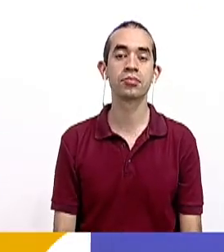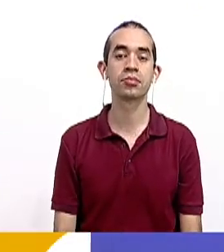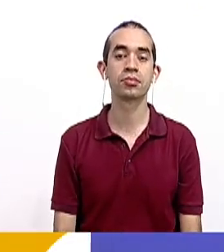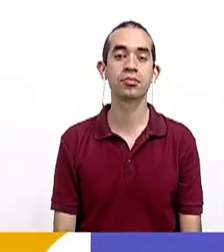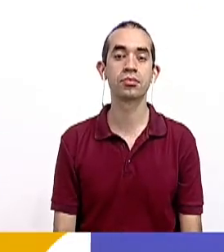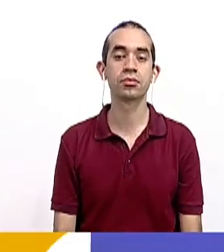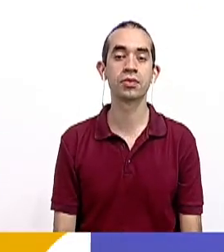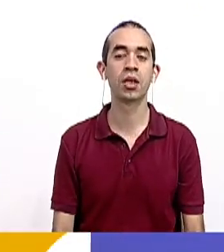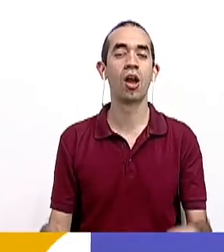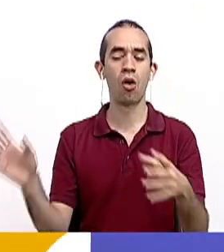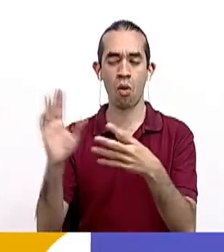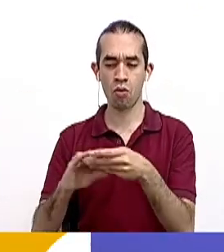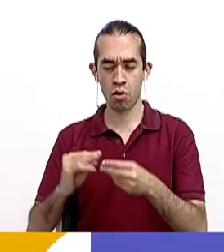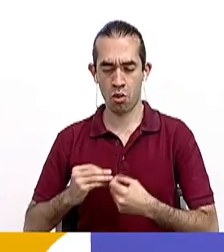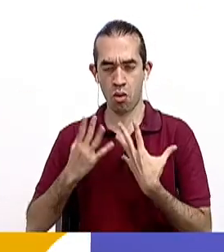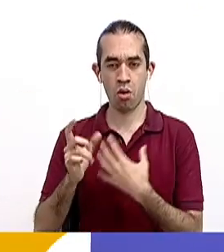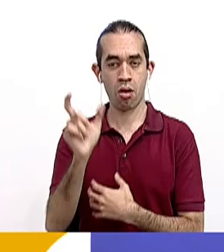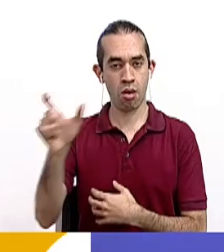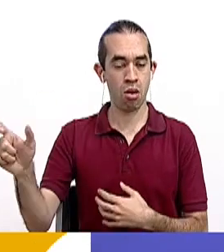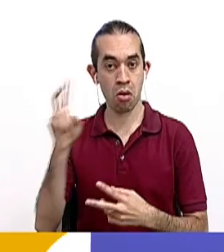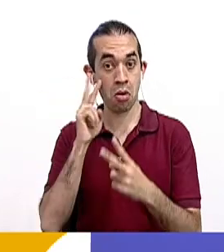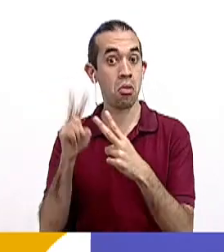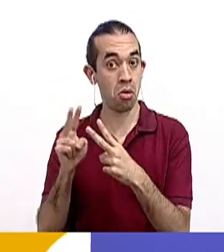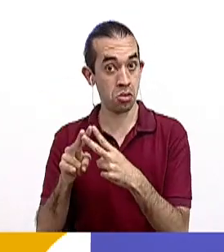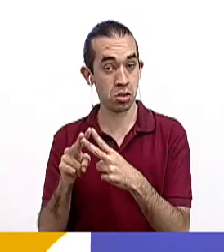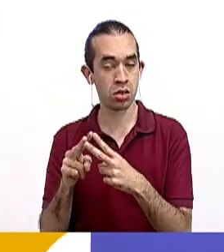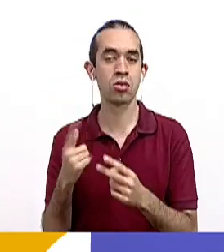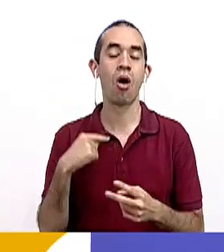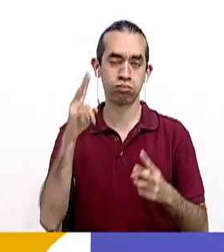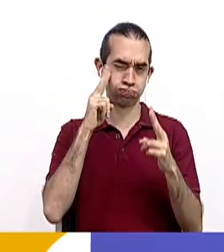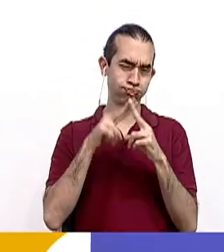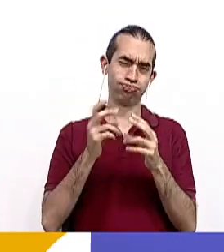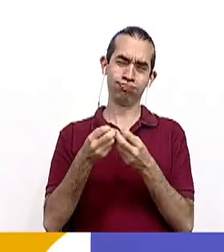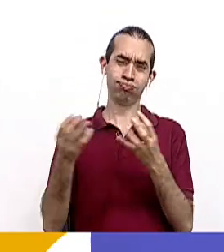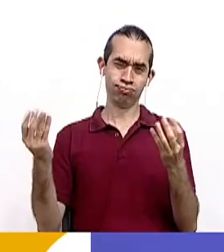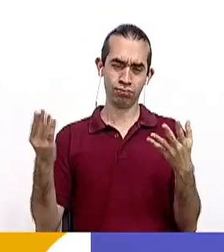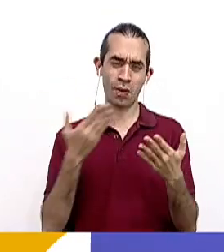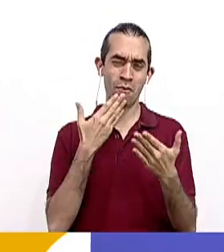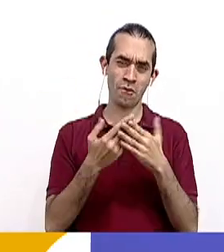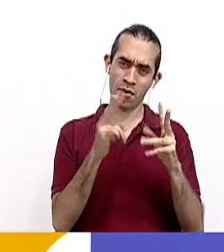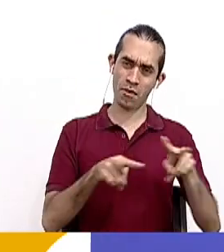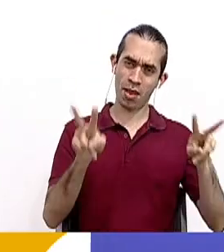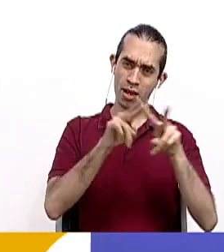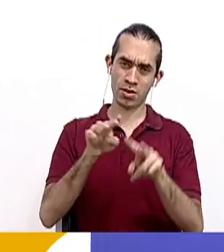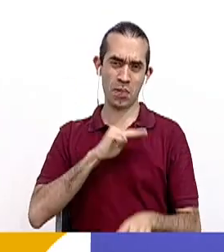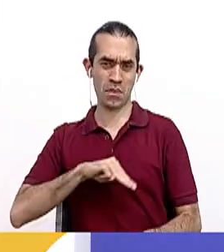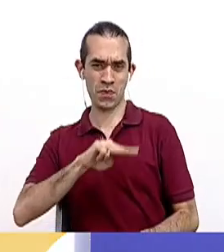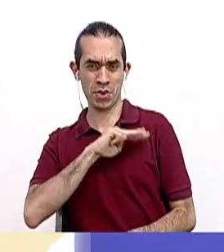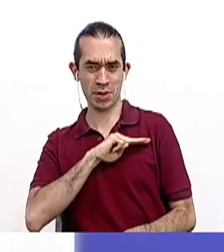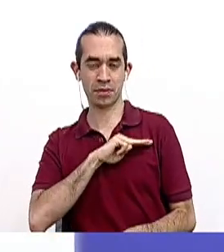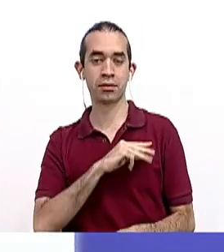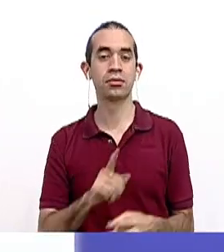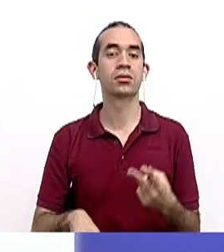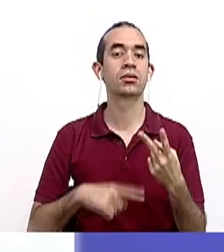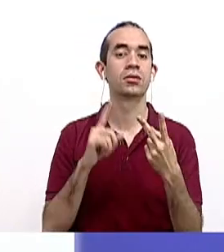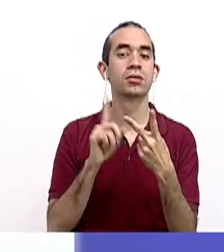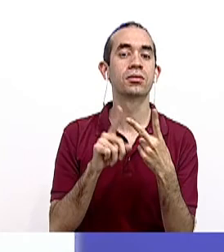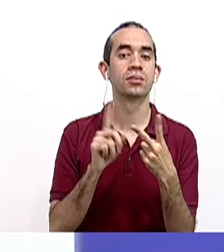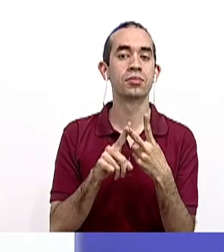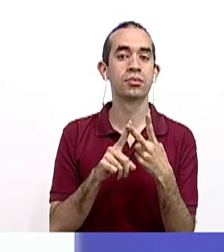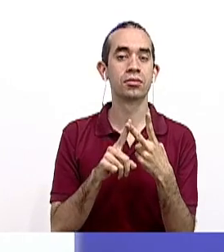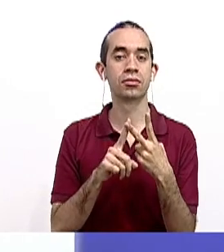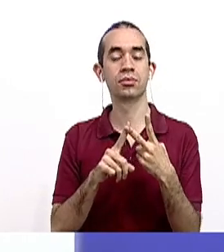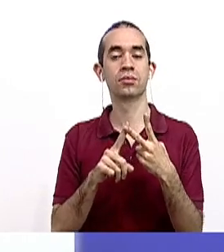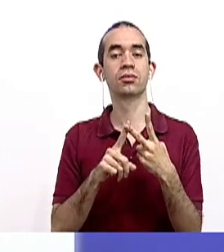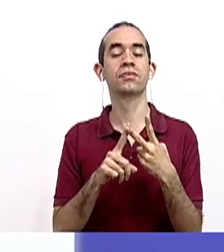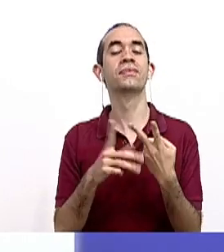people with inspiring stories do you know? Because I know many people with good values and morals. And question number 2 that